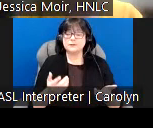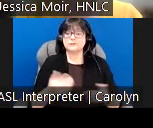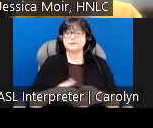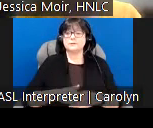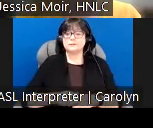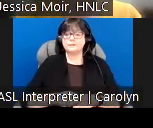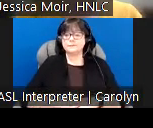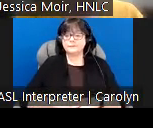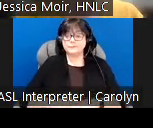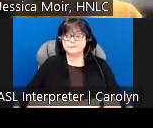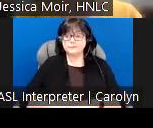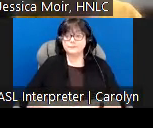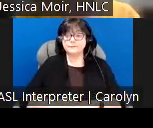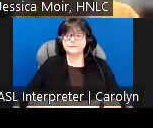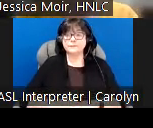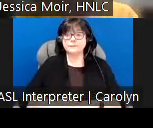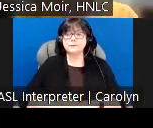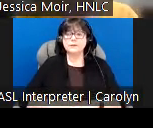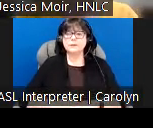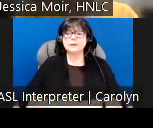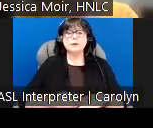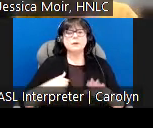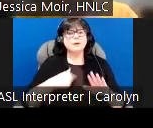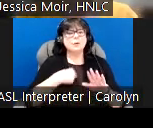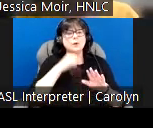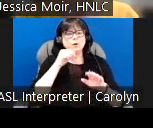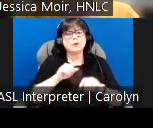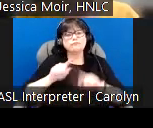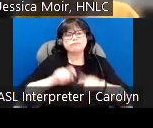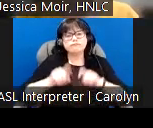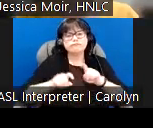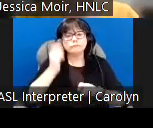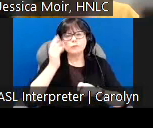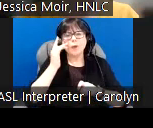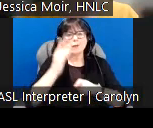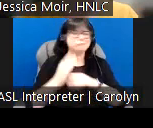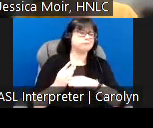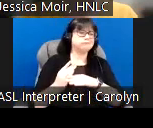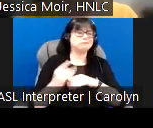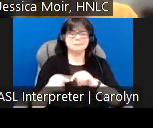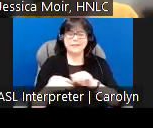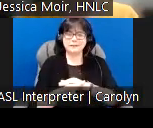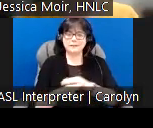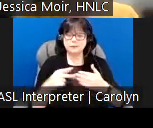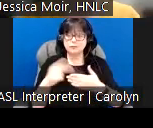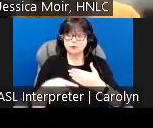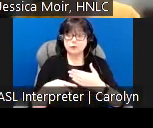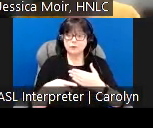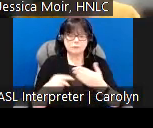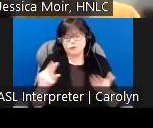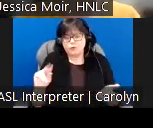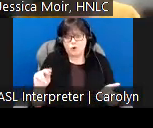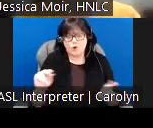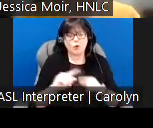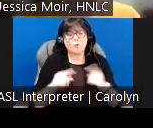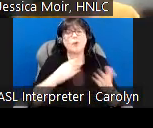we're not asking these questions to disqualify people from our program. We just want to know what's going on in their lives so that we